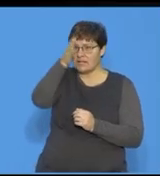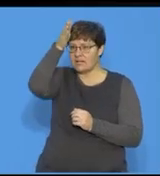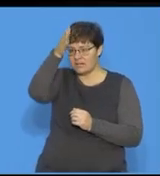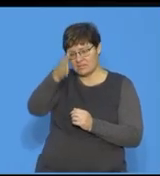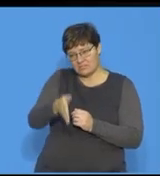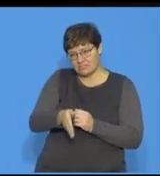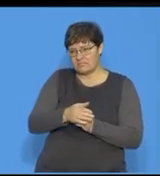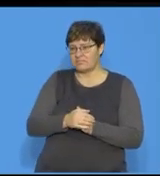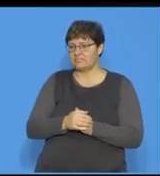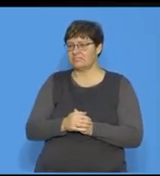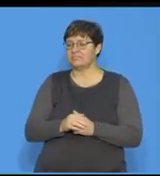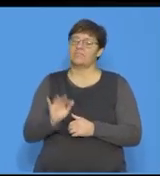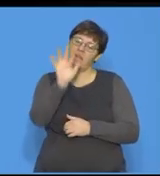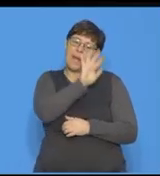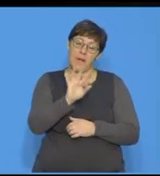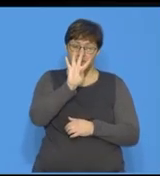about